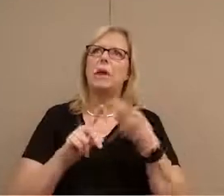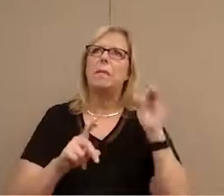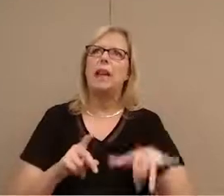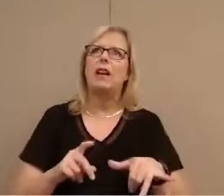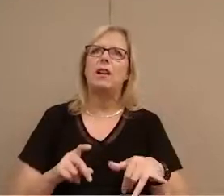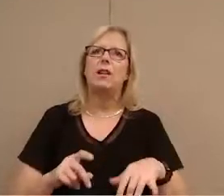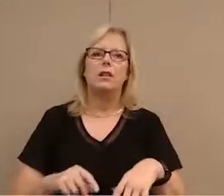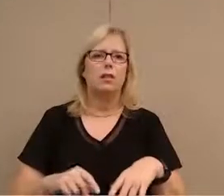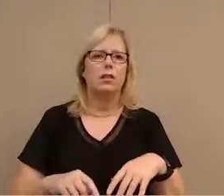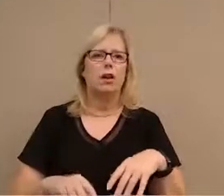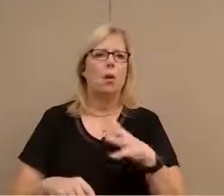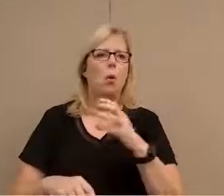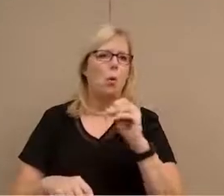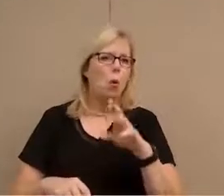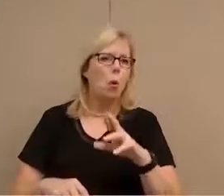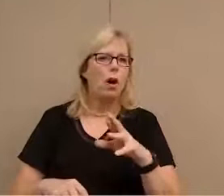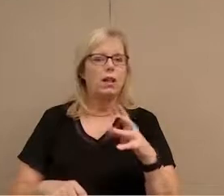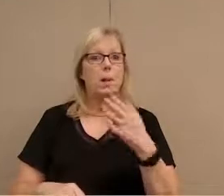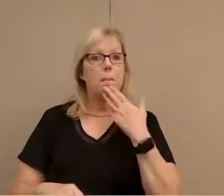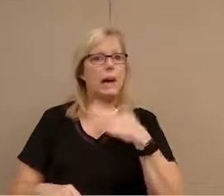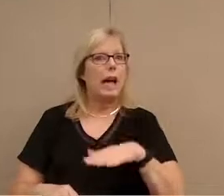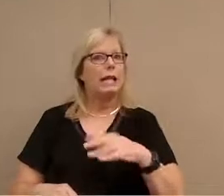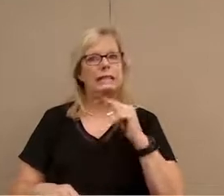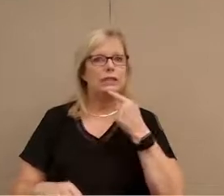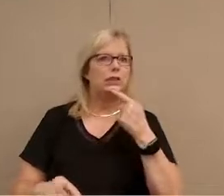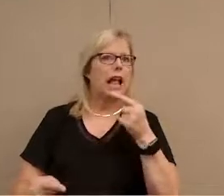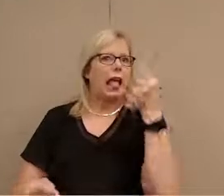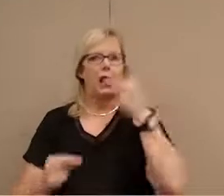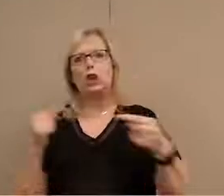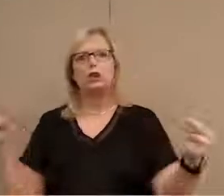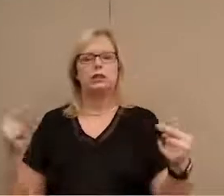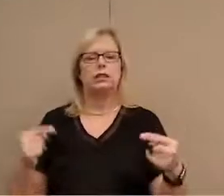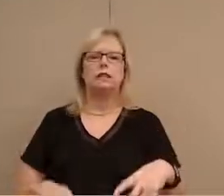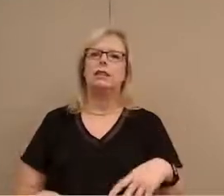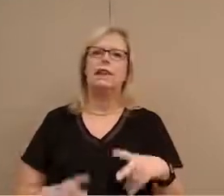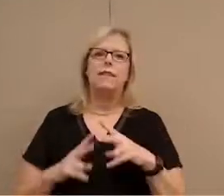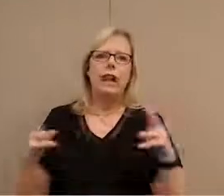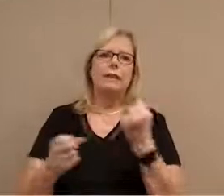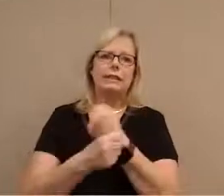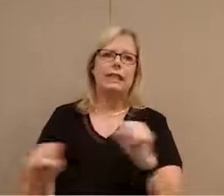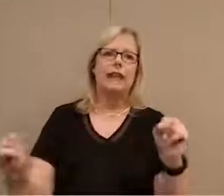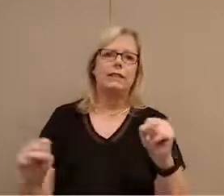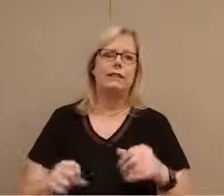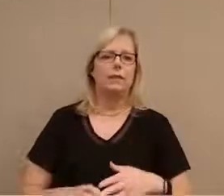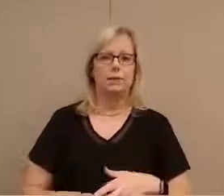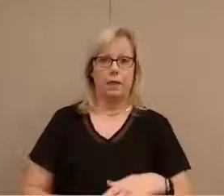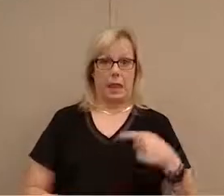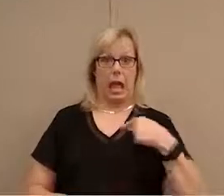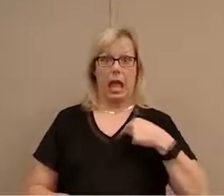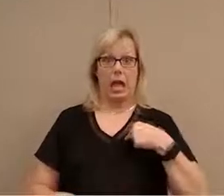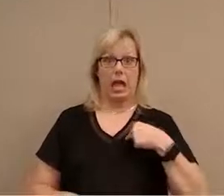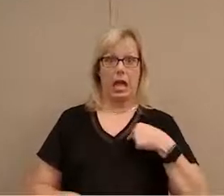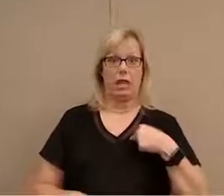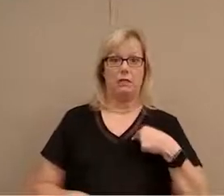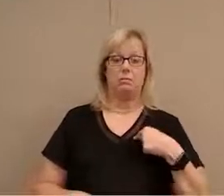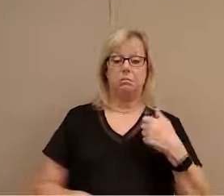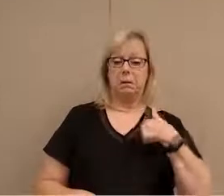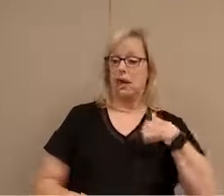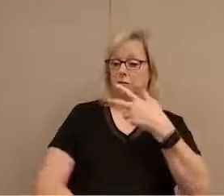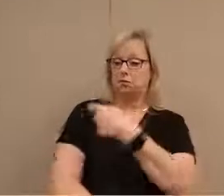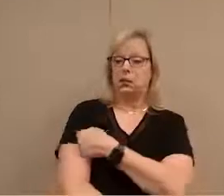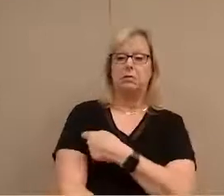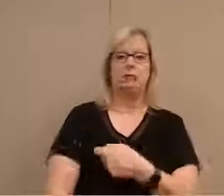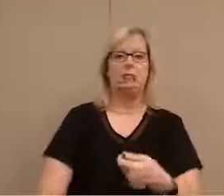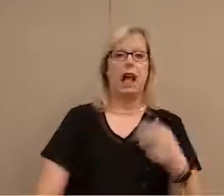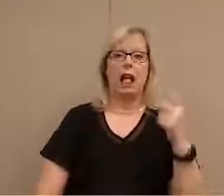or anaphylactic reaction or severe reaction. So it's exceptionally safe, and I've taken the vaccine myself, and I